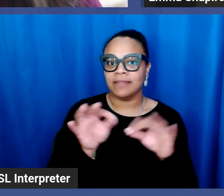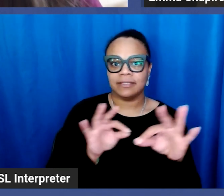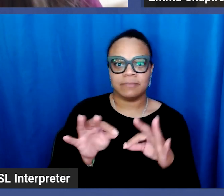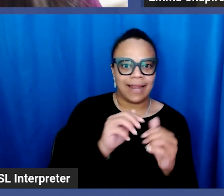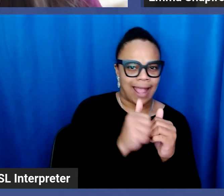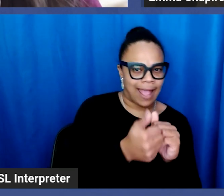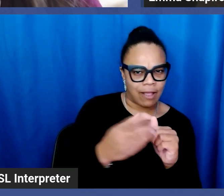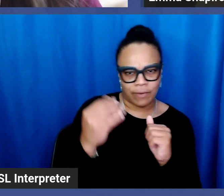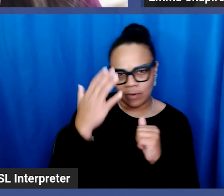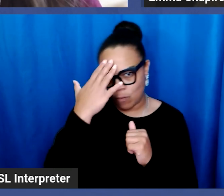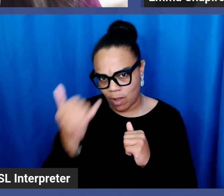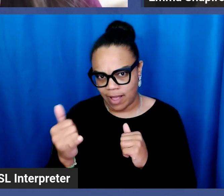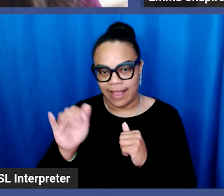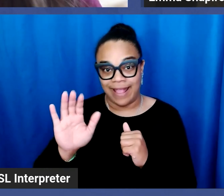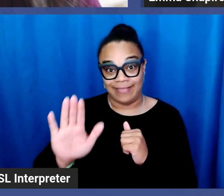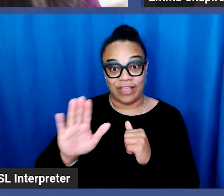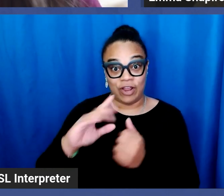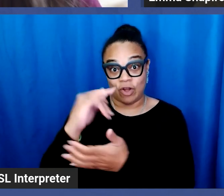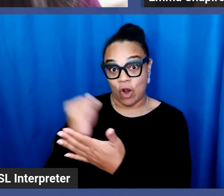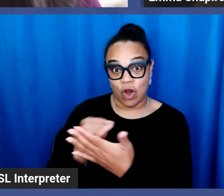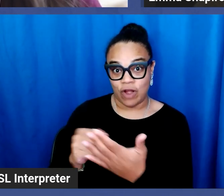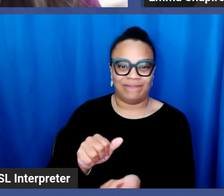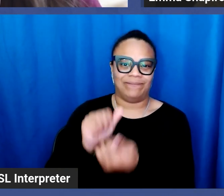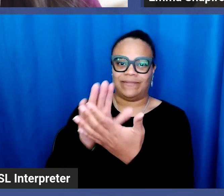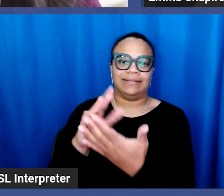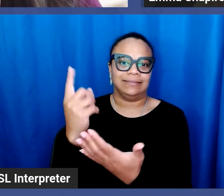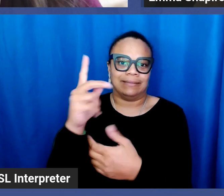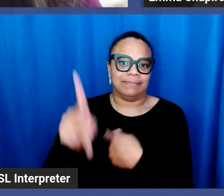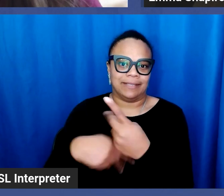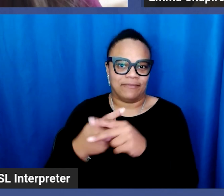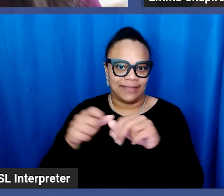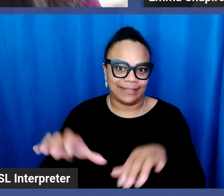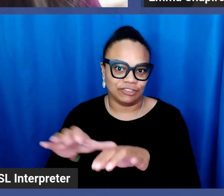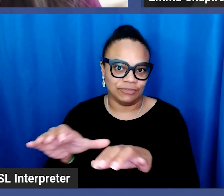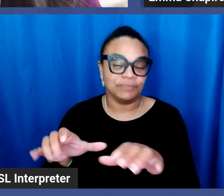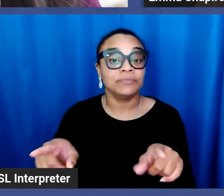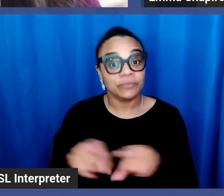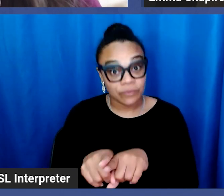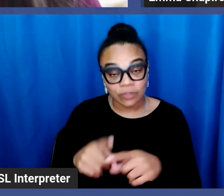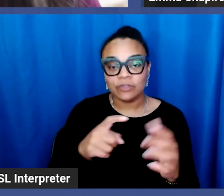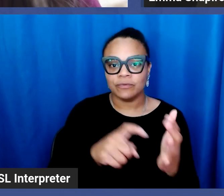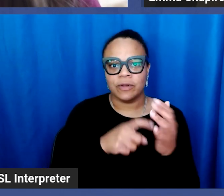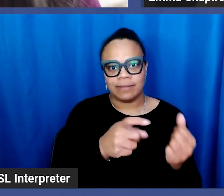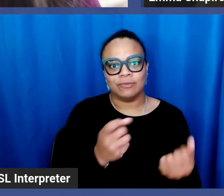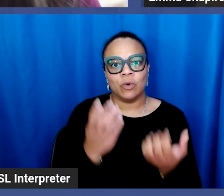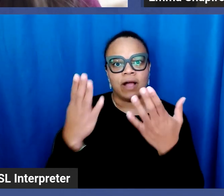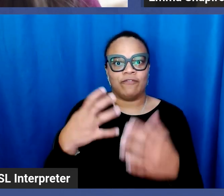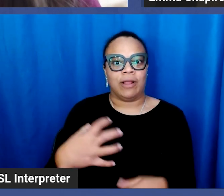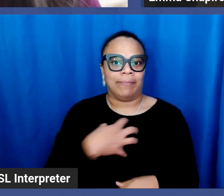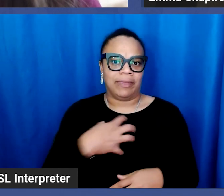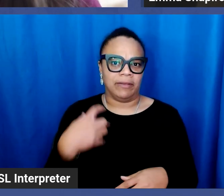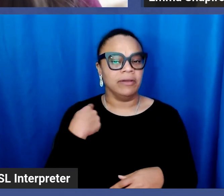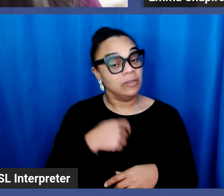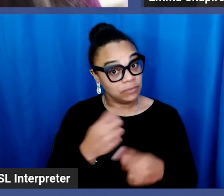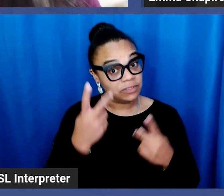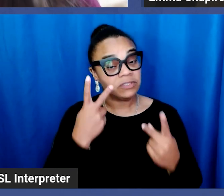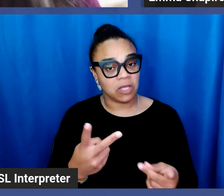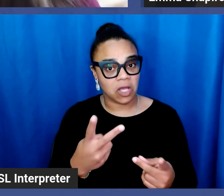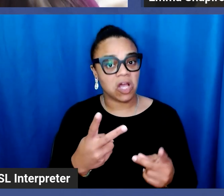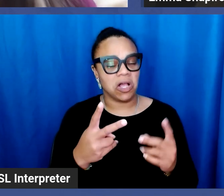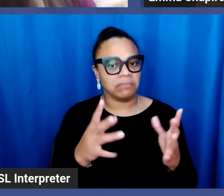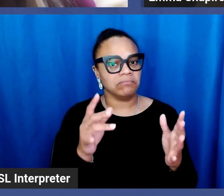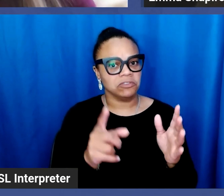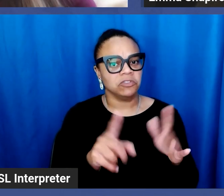artwork was being actioned on. These regulations also required that they offer an appeal system, which we did see more broadly